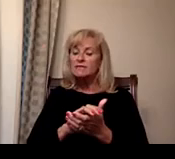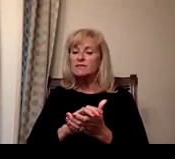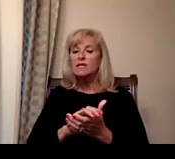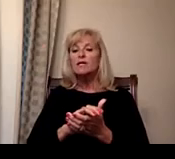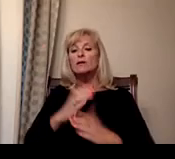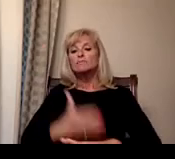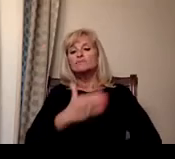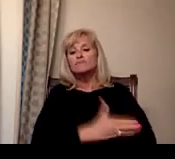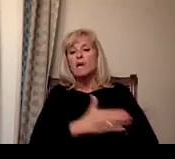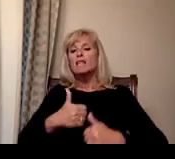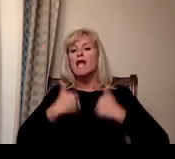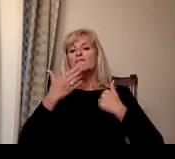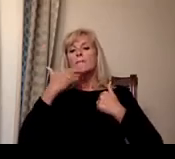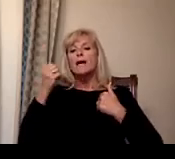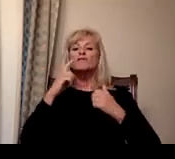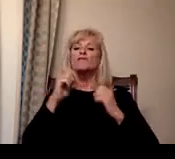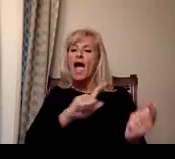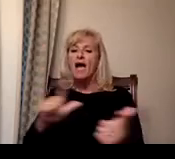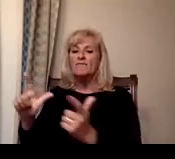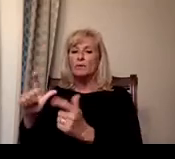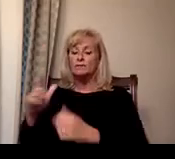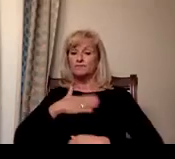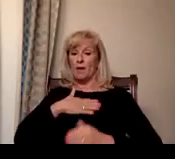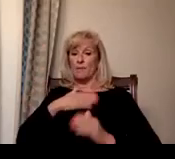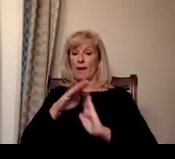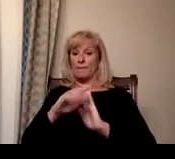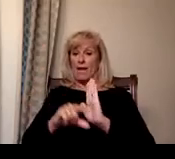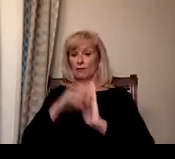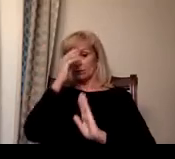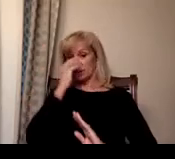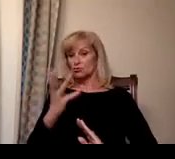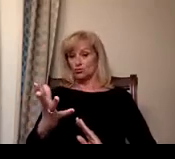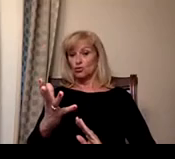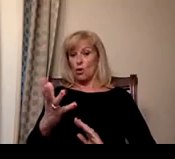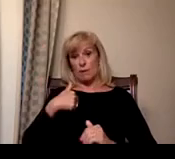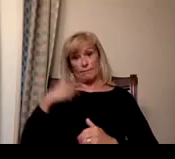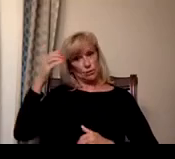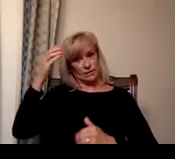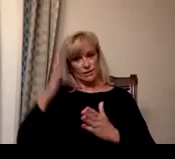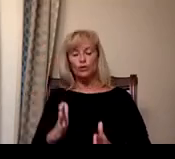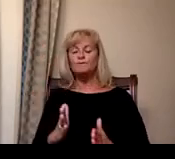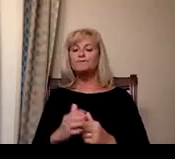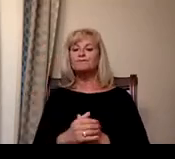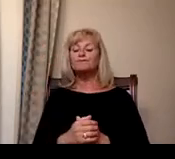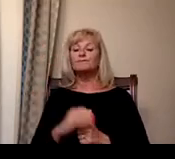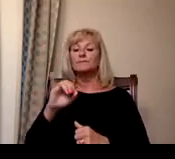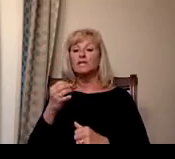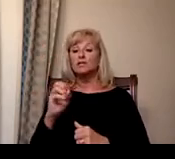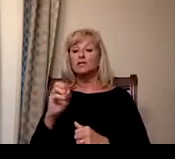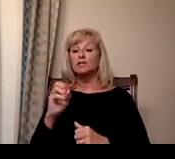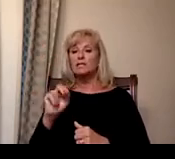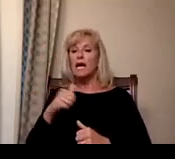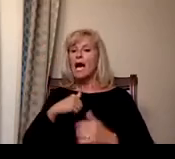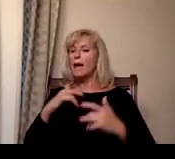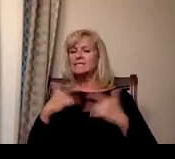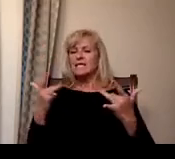everyone. A little bit about my background, just so you know who's presenting, is I am an